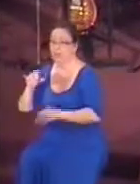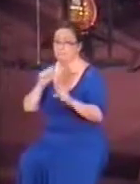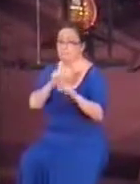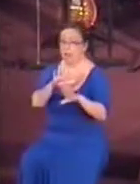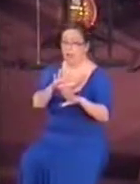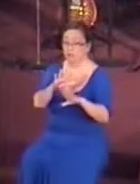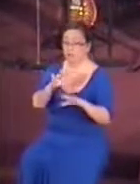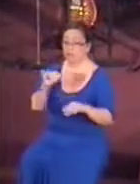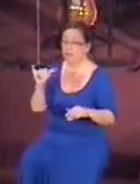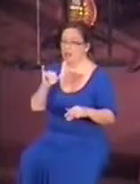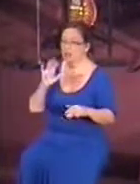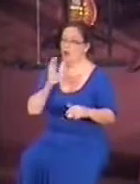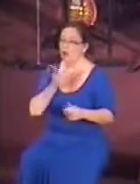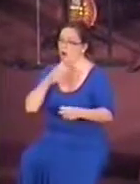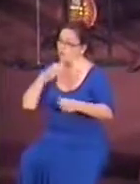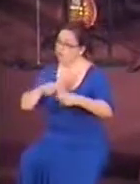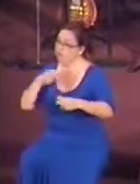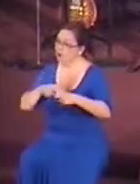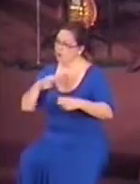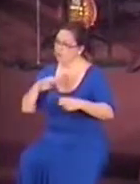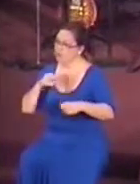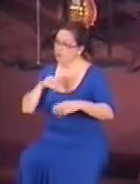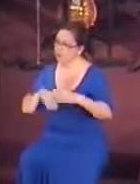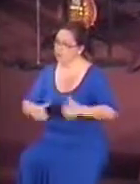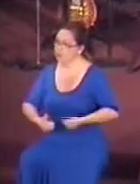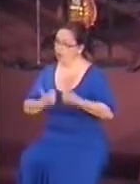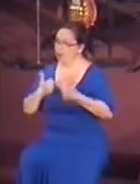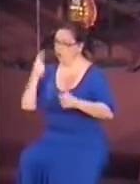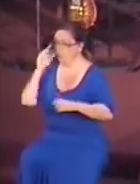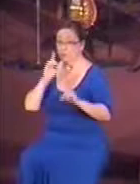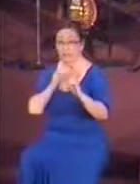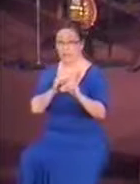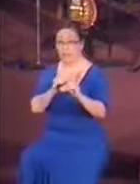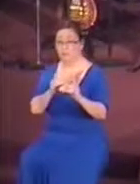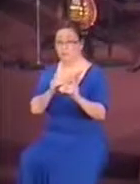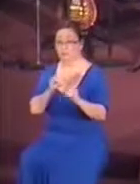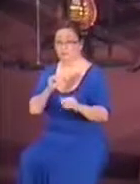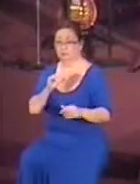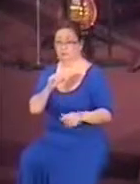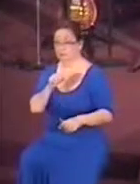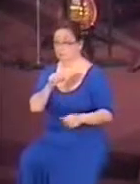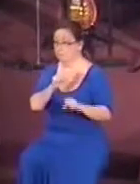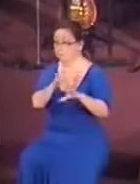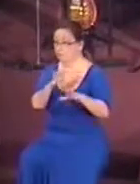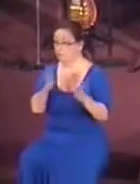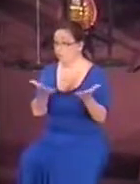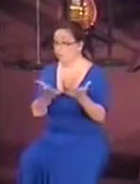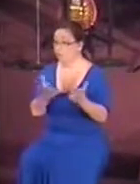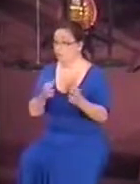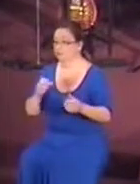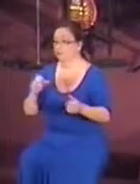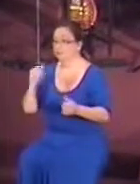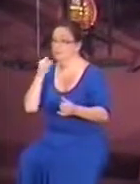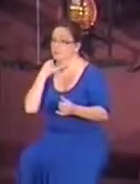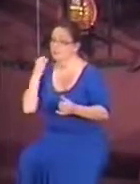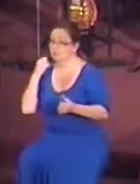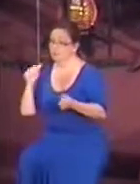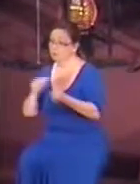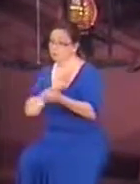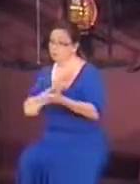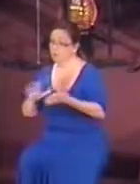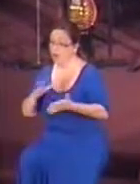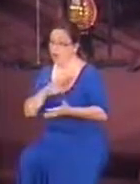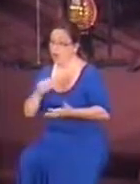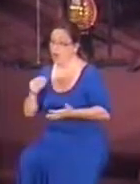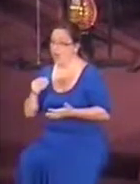the difficult things in our life. For the disciples, it was two things: the destruction of Israel and the suffering